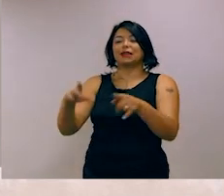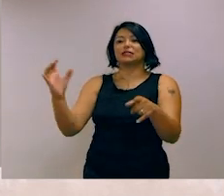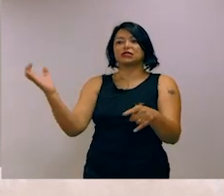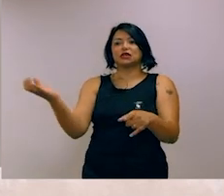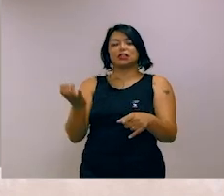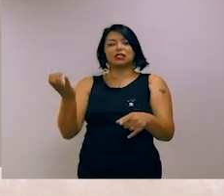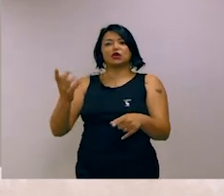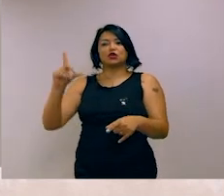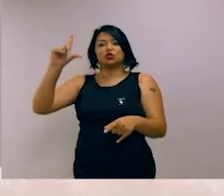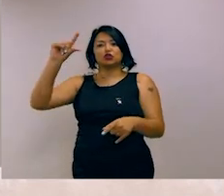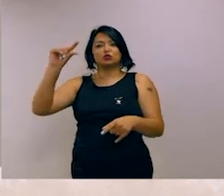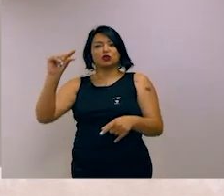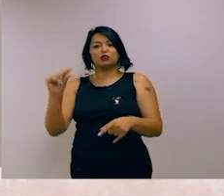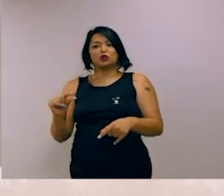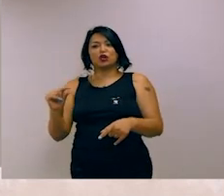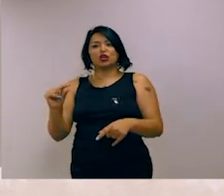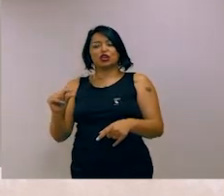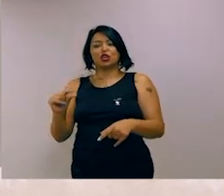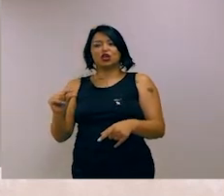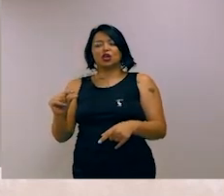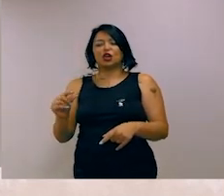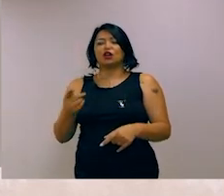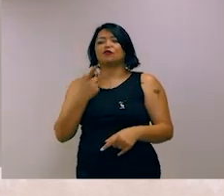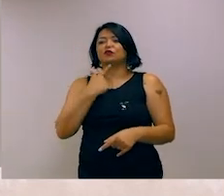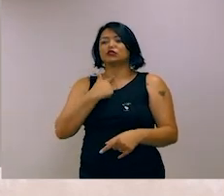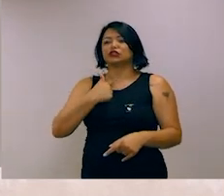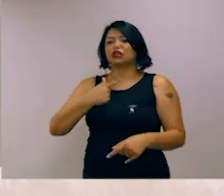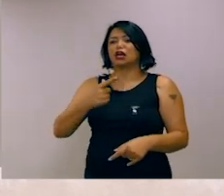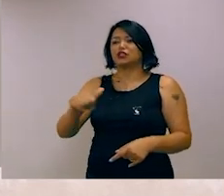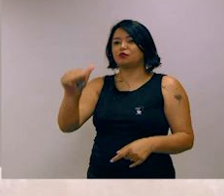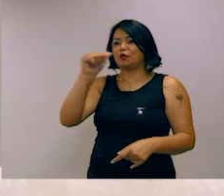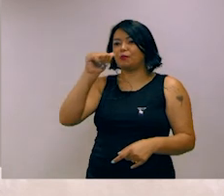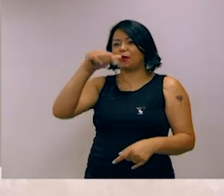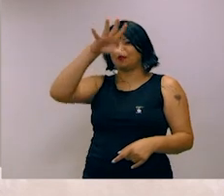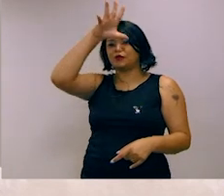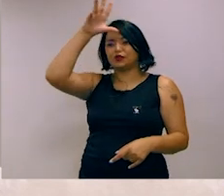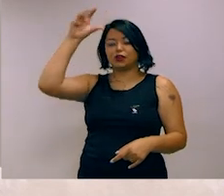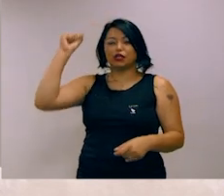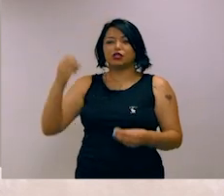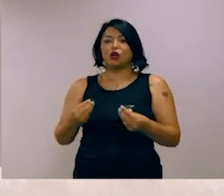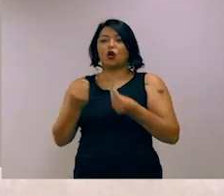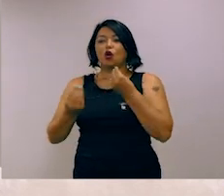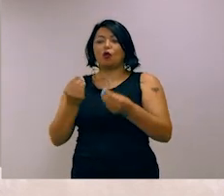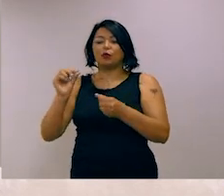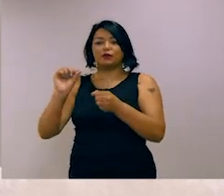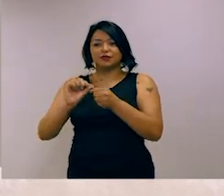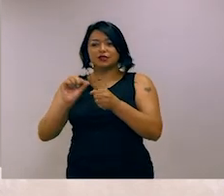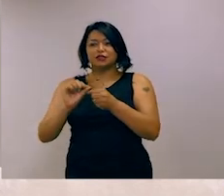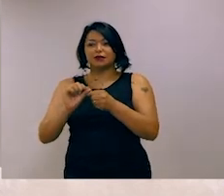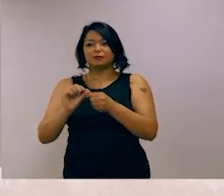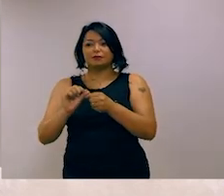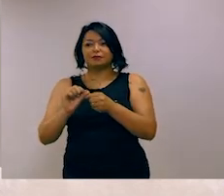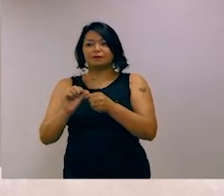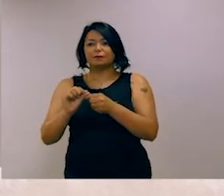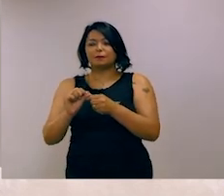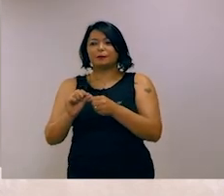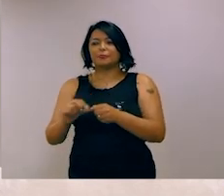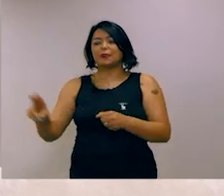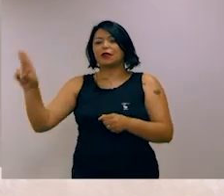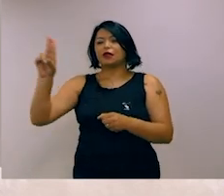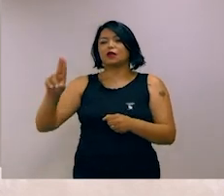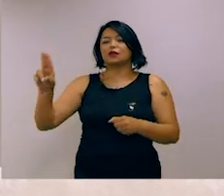and decrease motivation. So there are several ways of doing that. Now using this behavioral lens, we can think